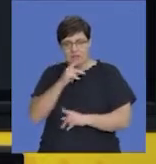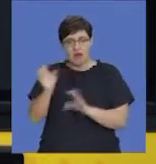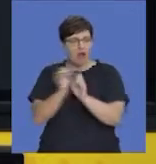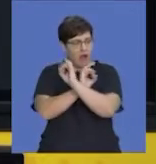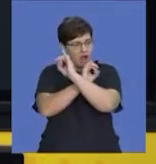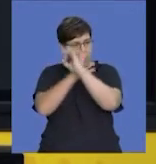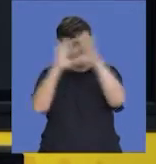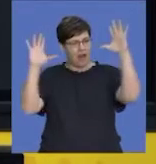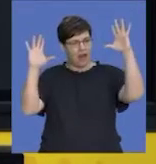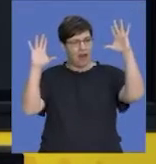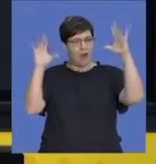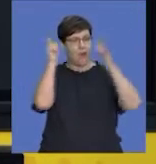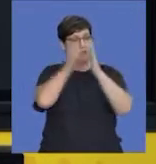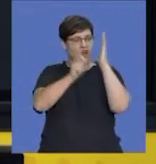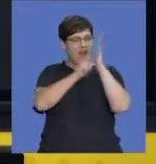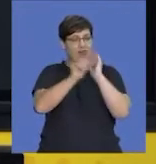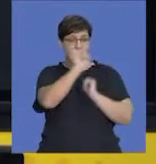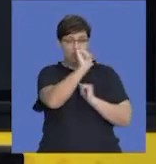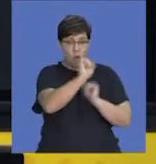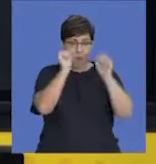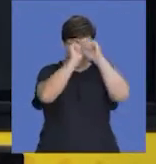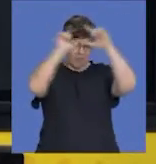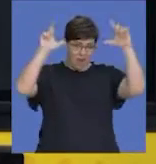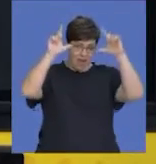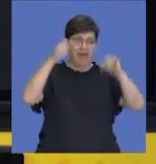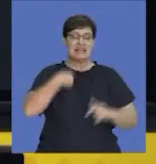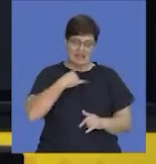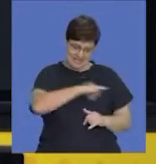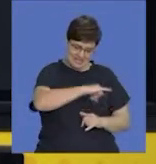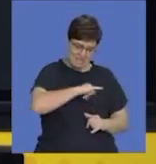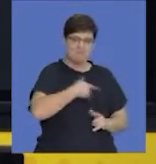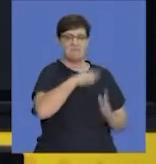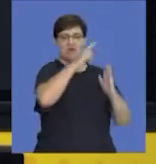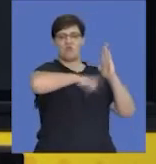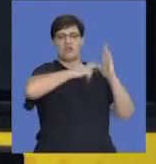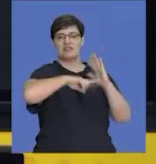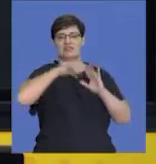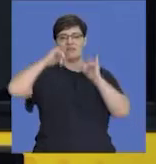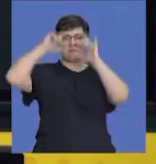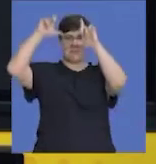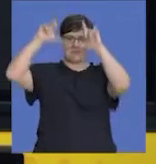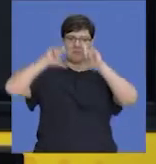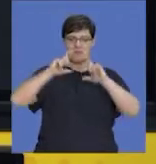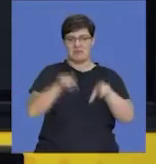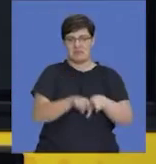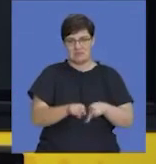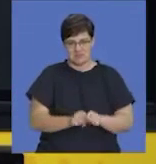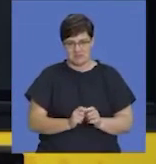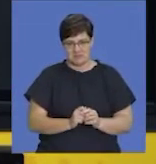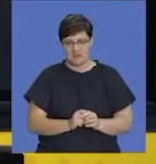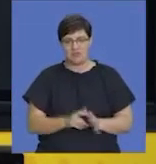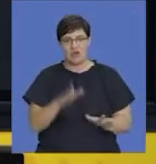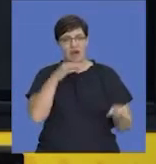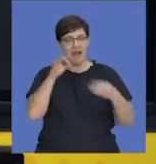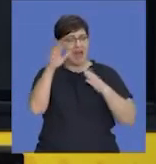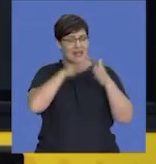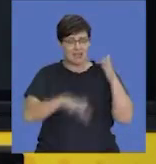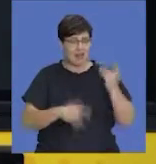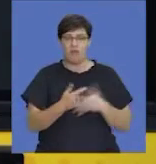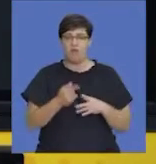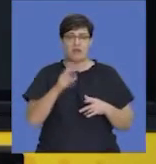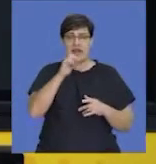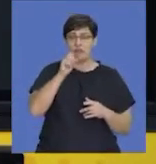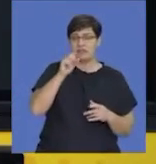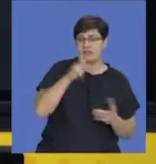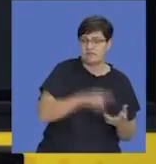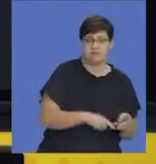you can see when you are writing. Remember, every essay that you do needs to be descriptive, whether it is a narrative,